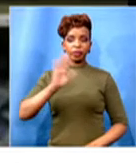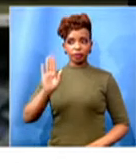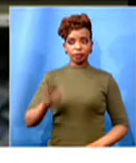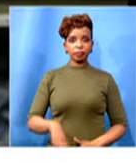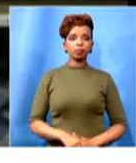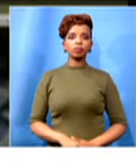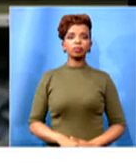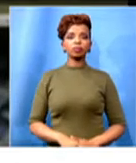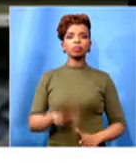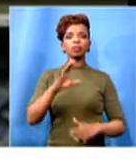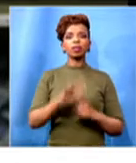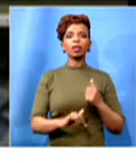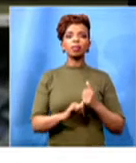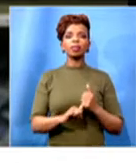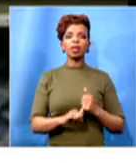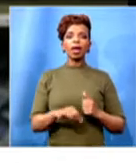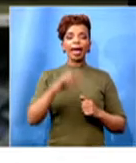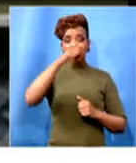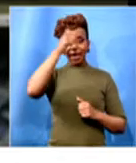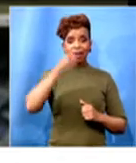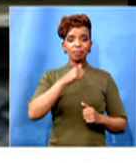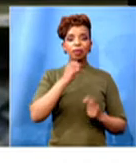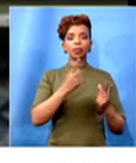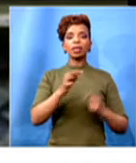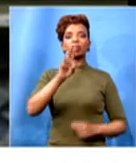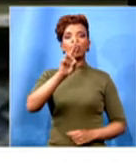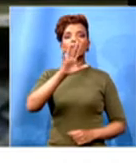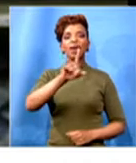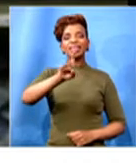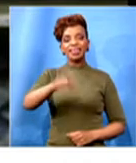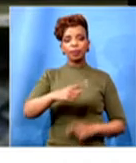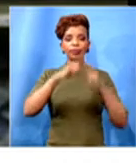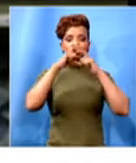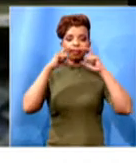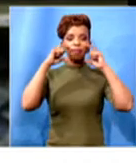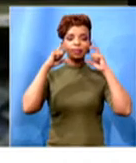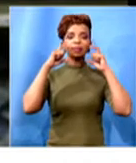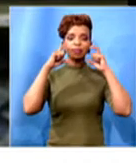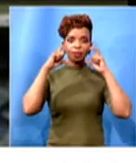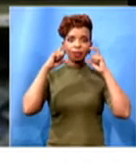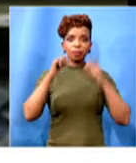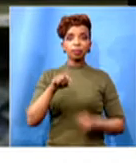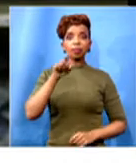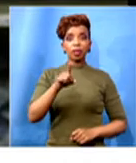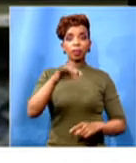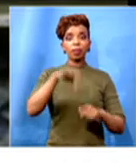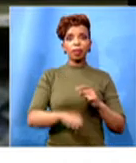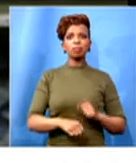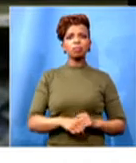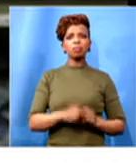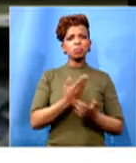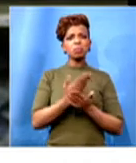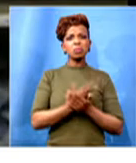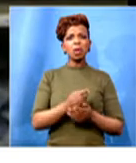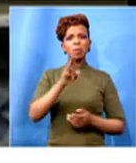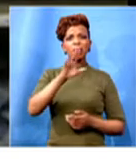April 25,000 masks for a mine, and that's when we realized we can do up to 5,000 masks a day, because we